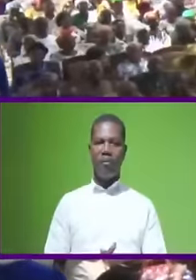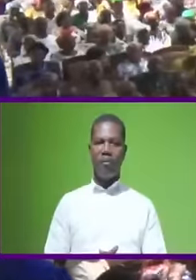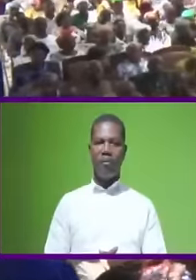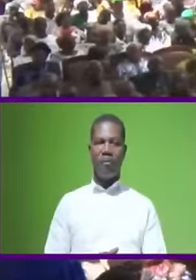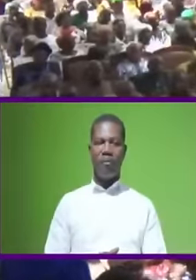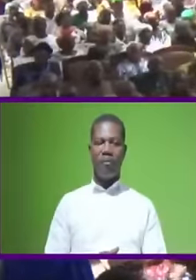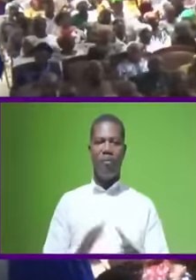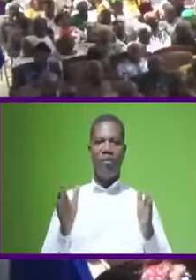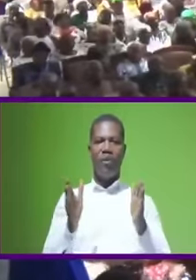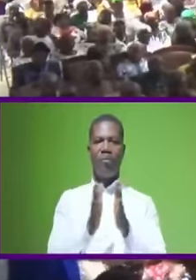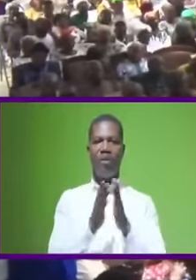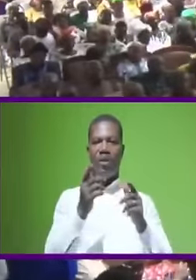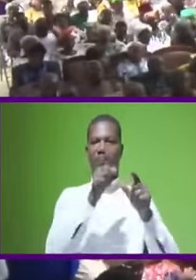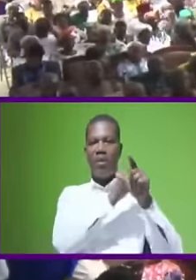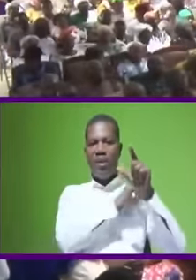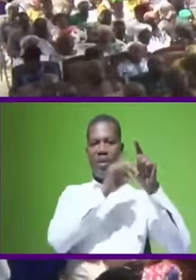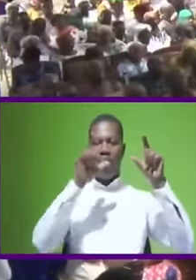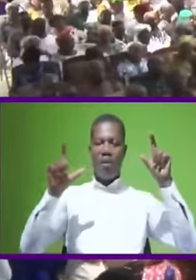Praise the Lord.